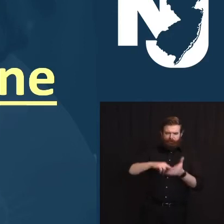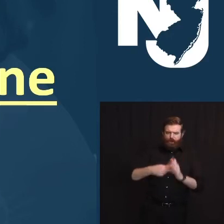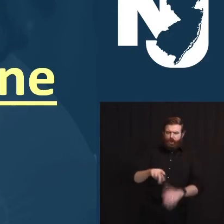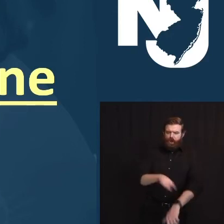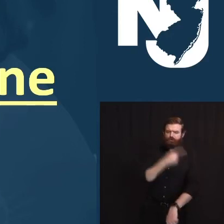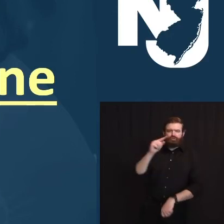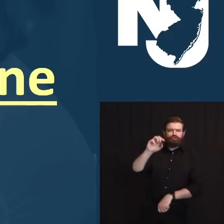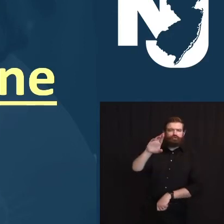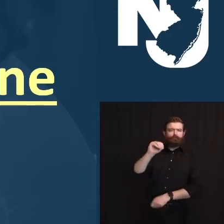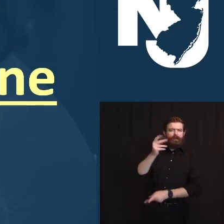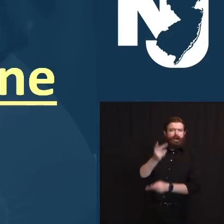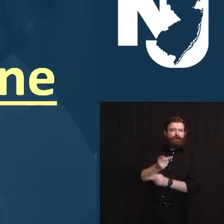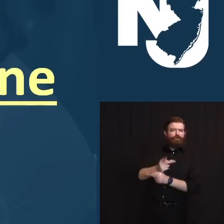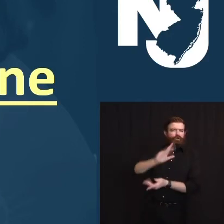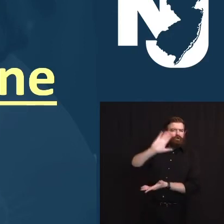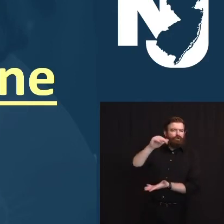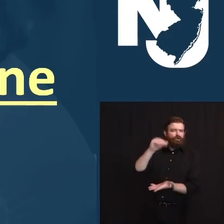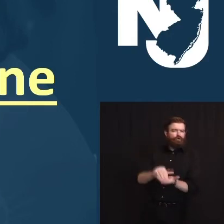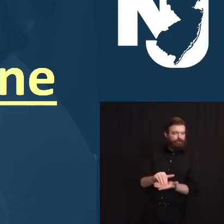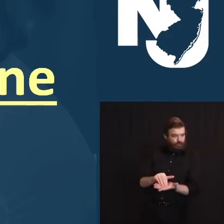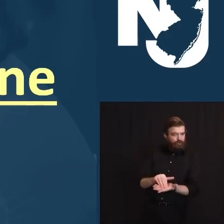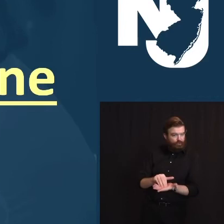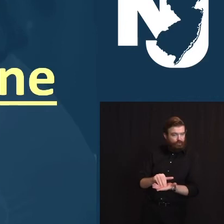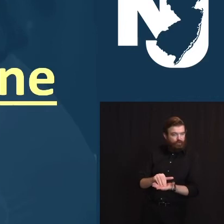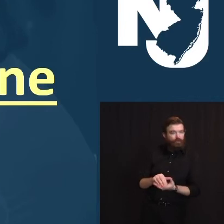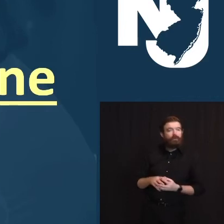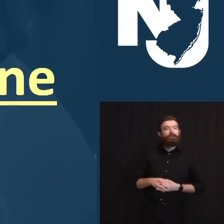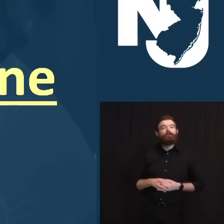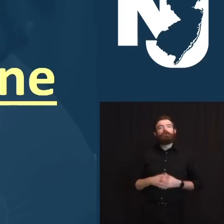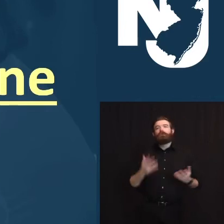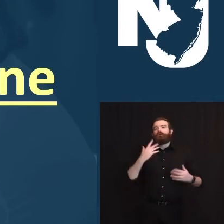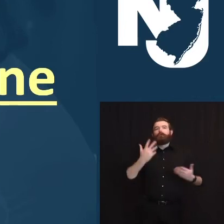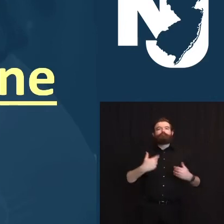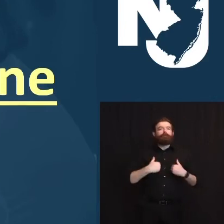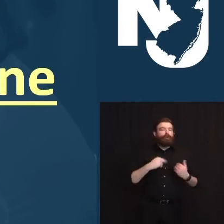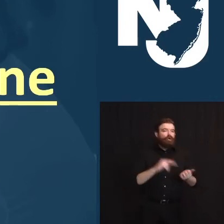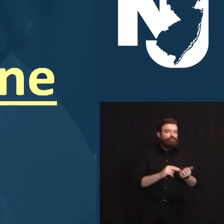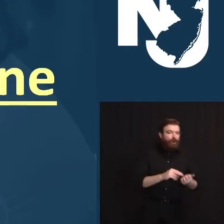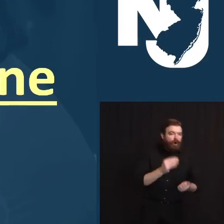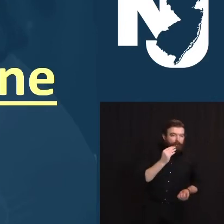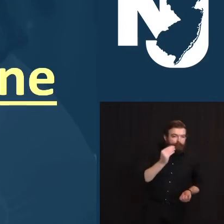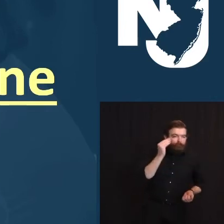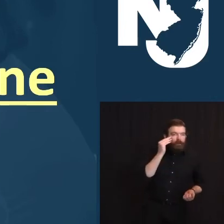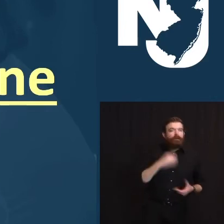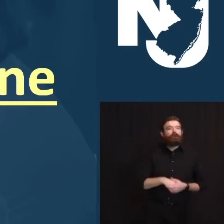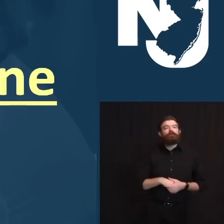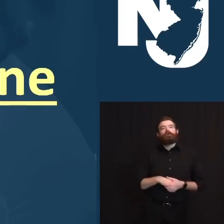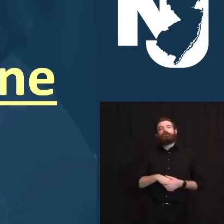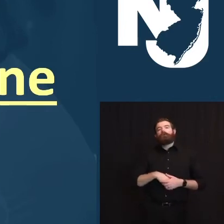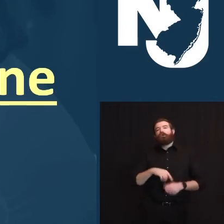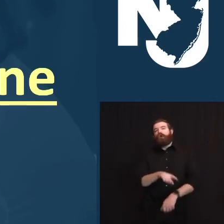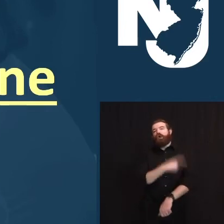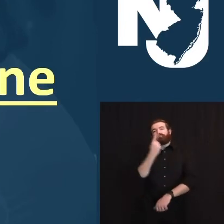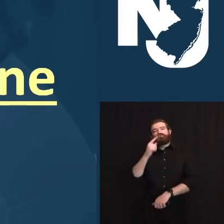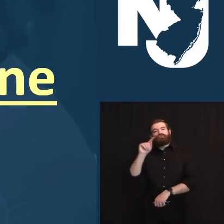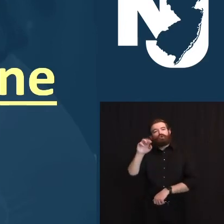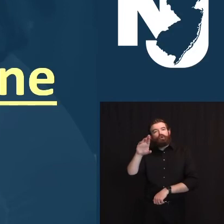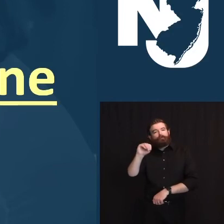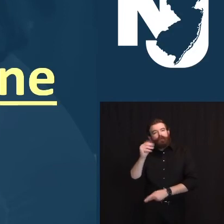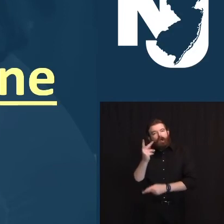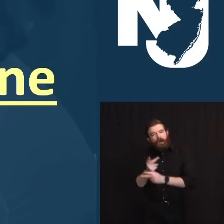care facilities and residents, and I presume staff as a result, of any American state. And to Judy's